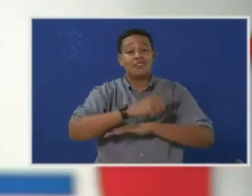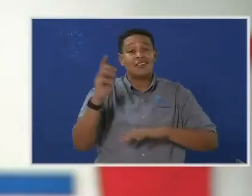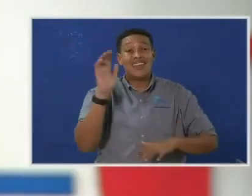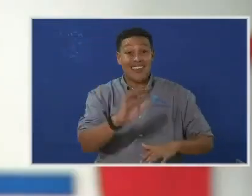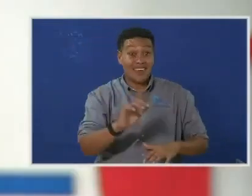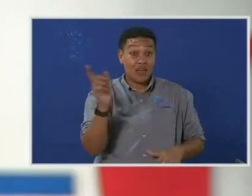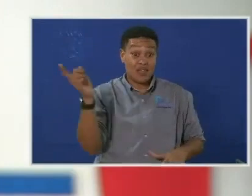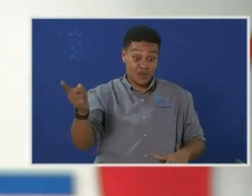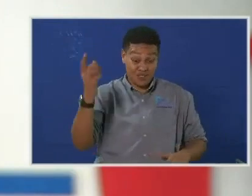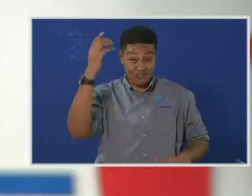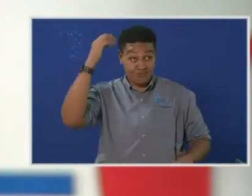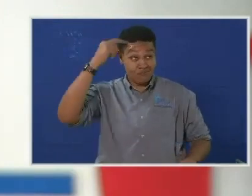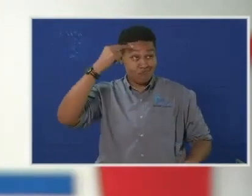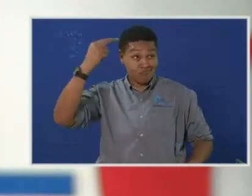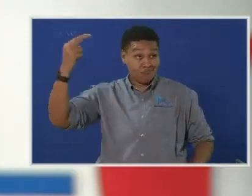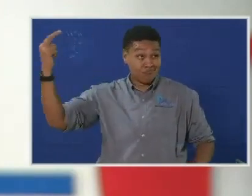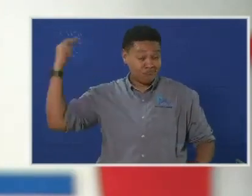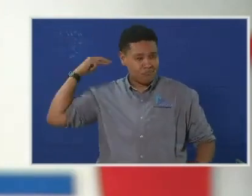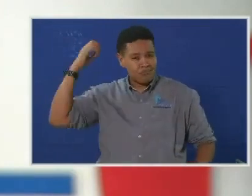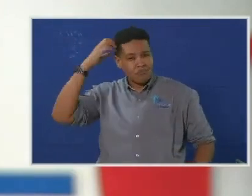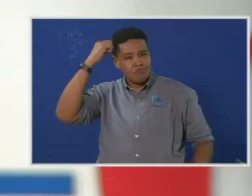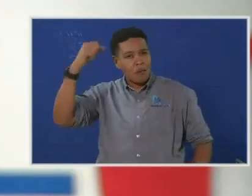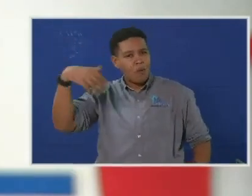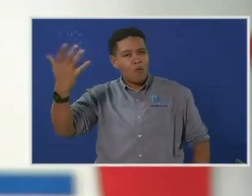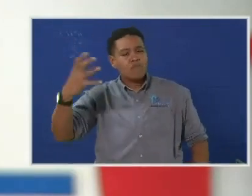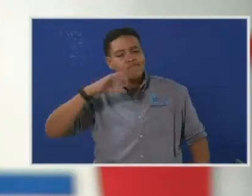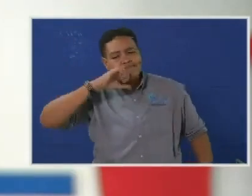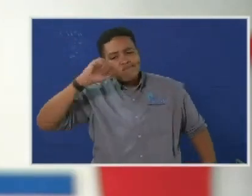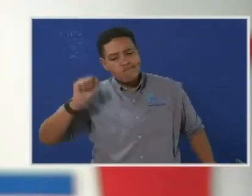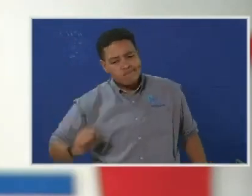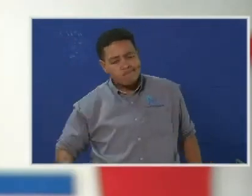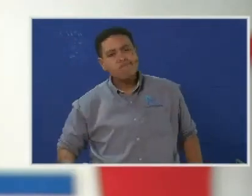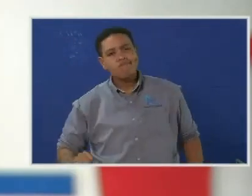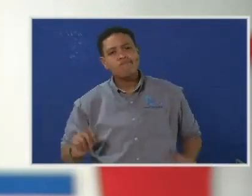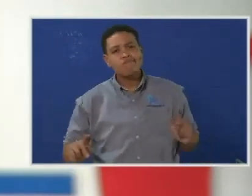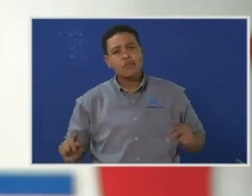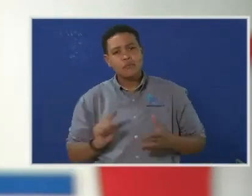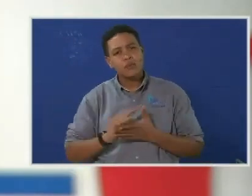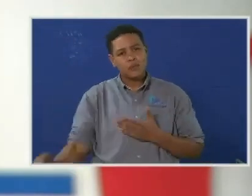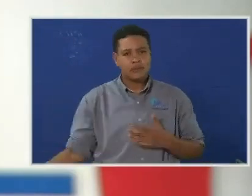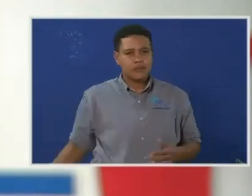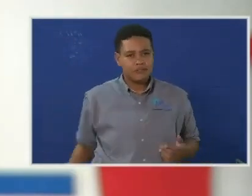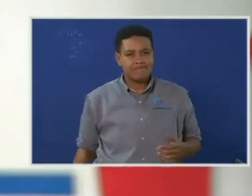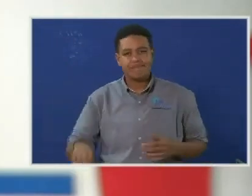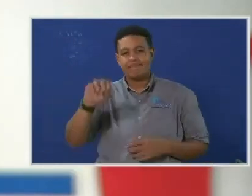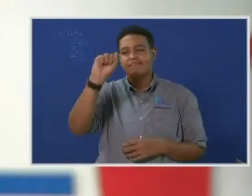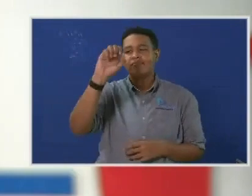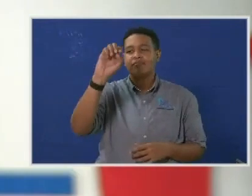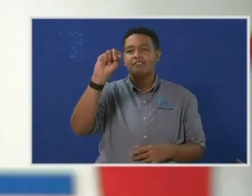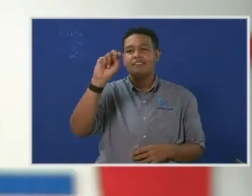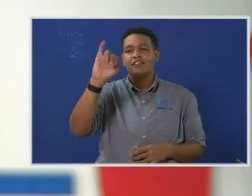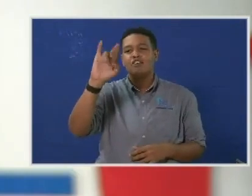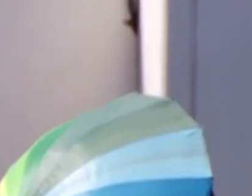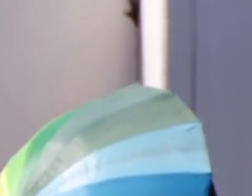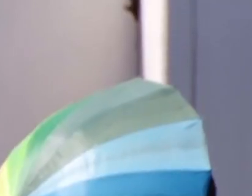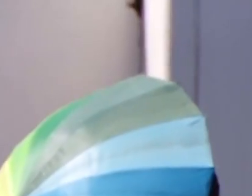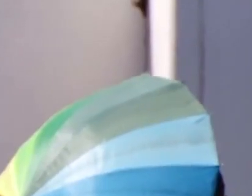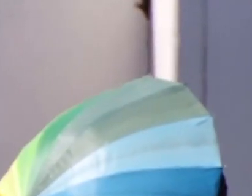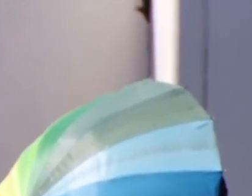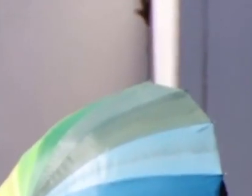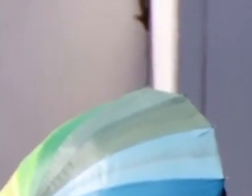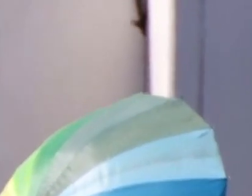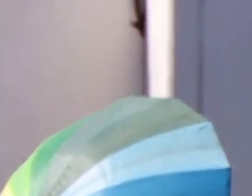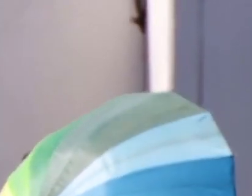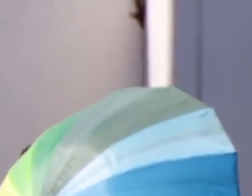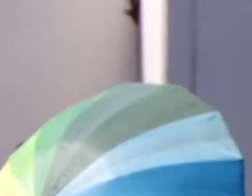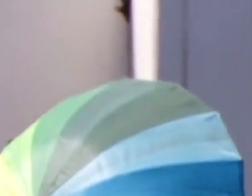Ministry of Labor and Social Security, Xavier Main, says our elders need our time and support now more than ever. He says